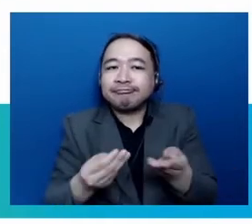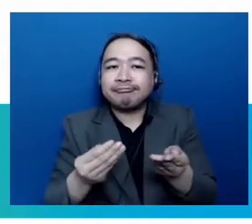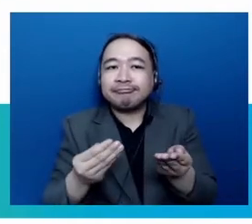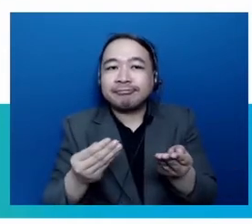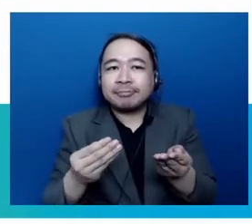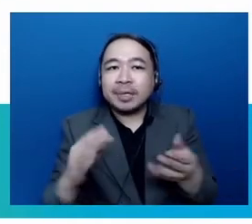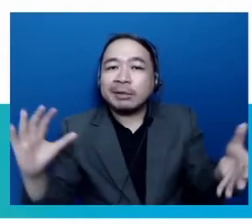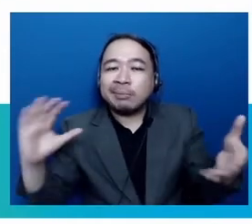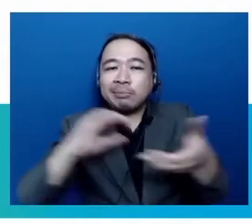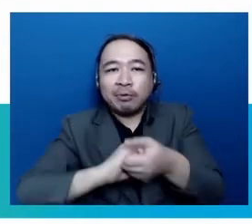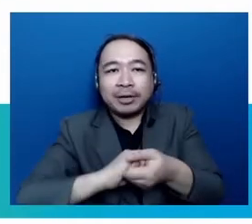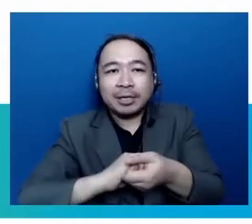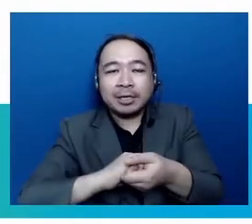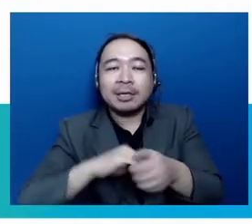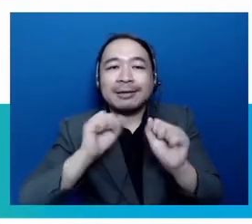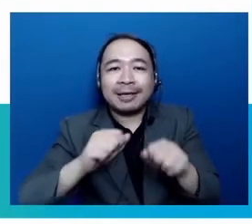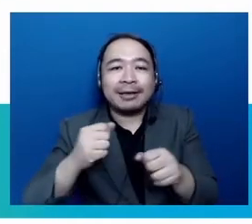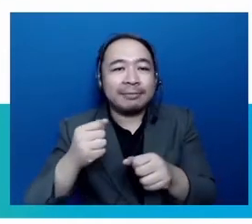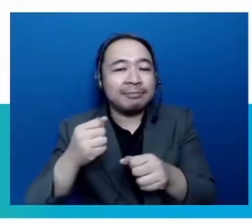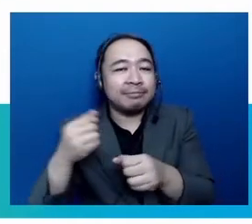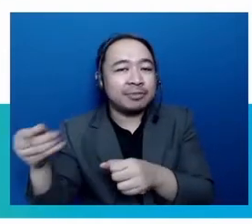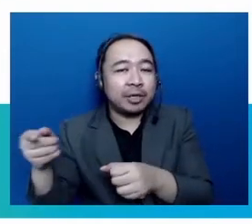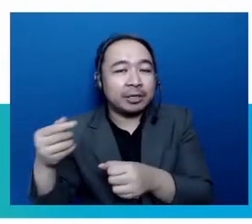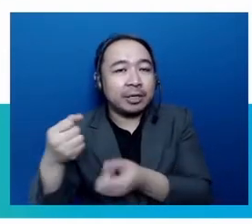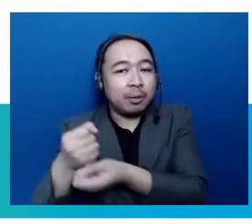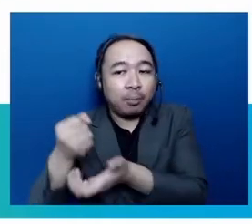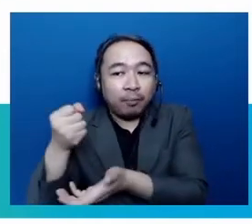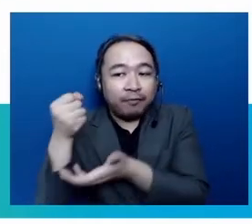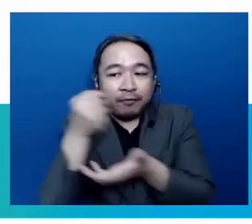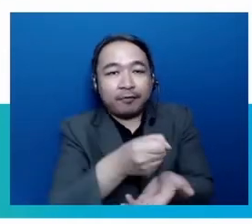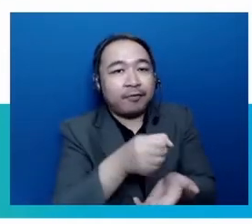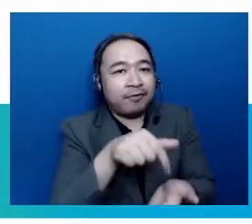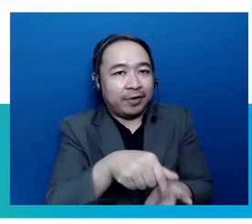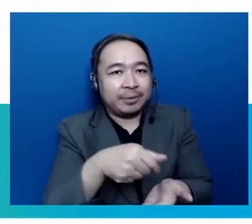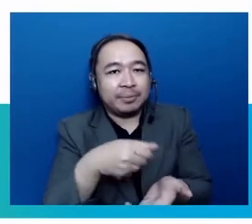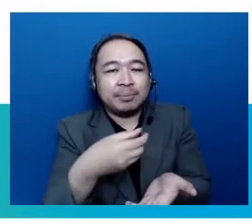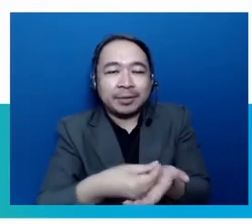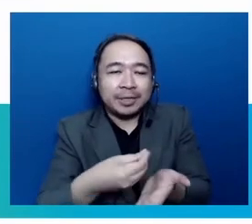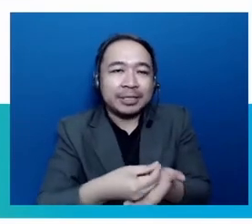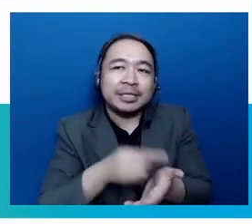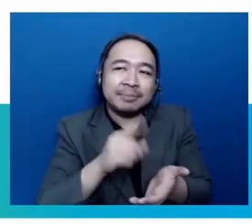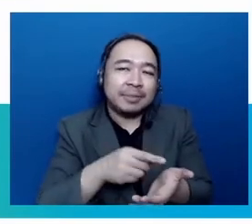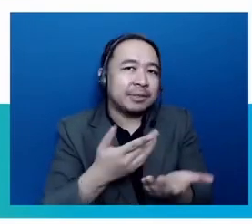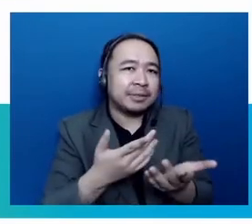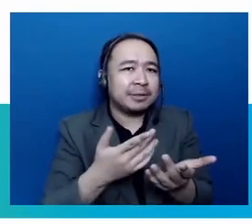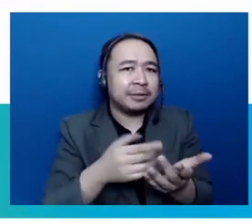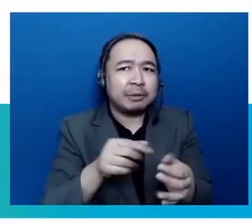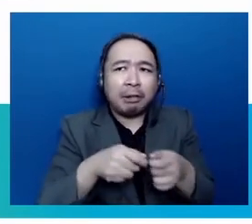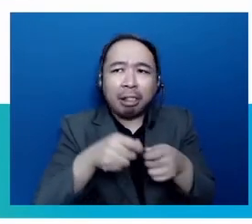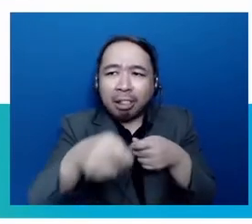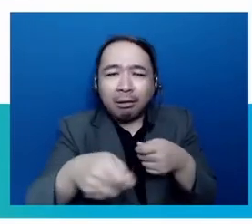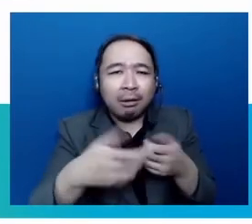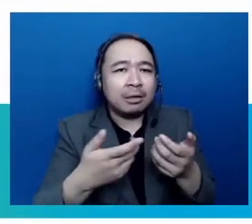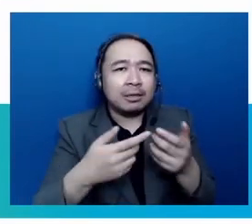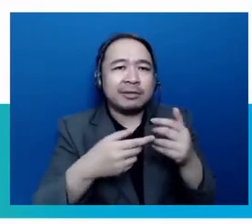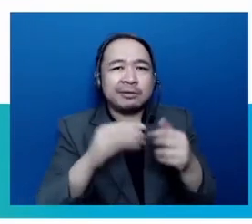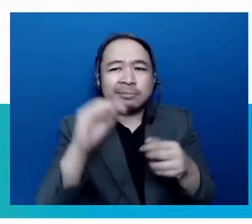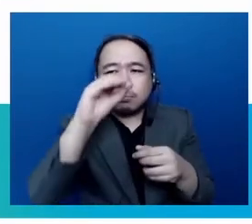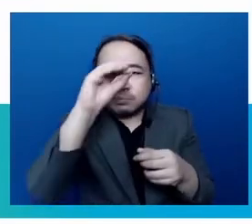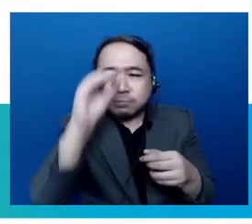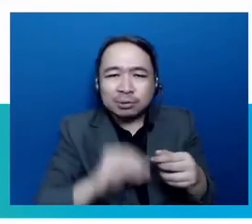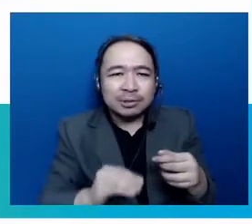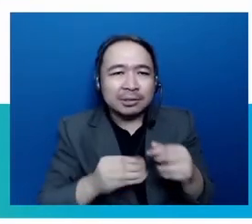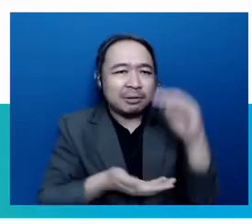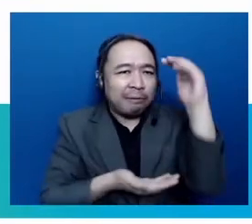to provide funding that is, again, more patient, lower rate, concessional, but it could also be, apart